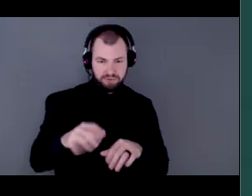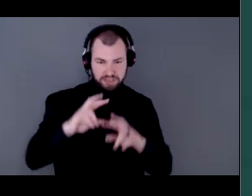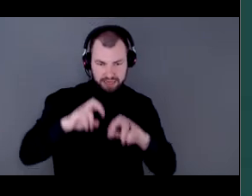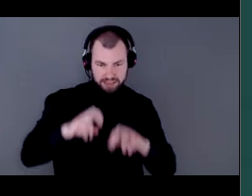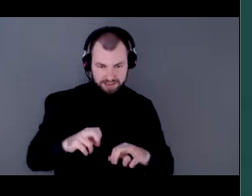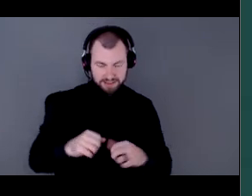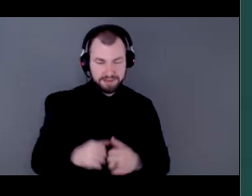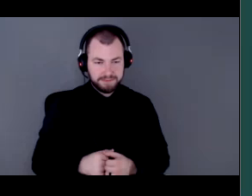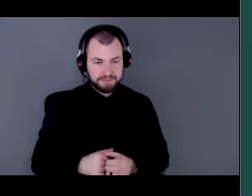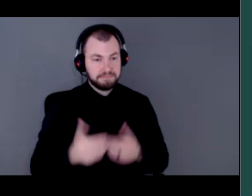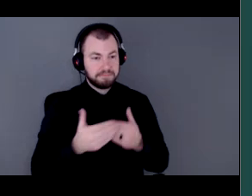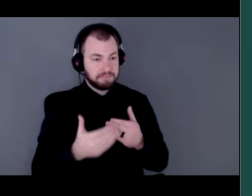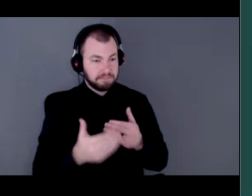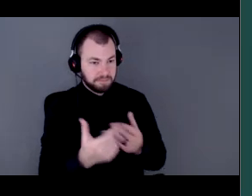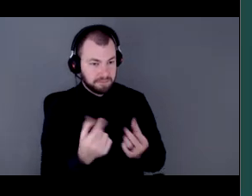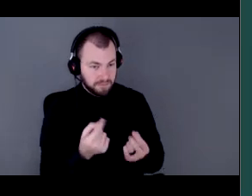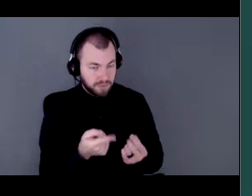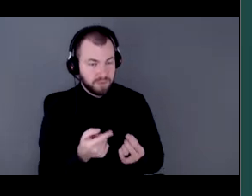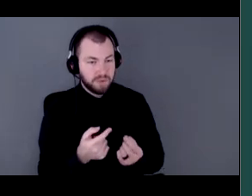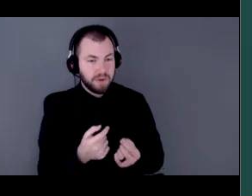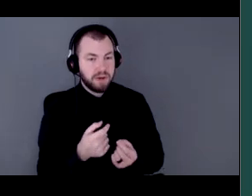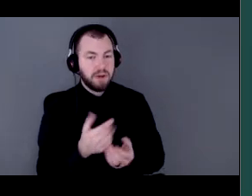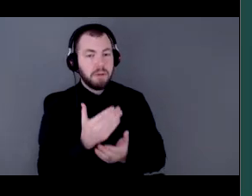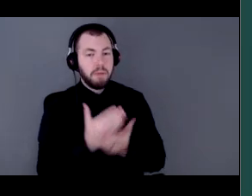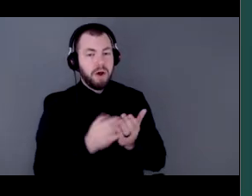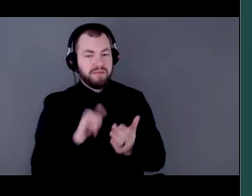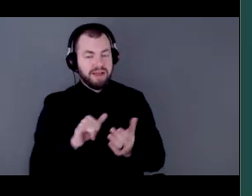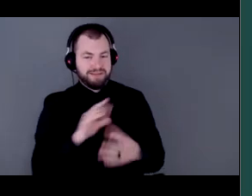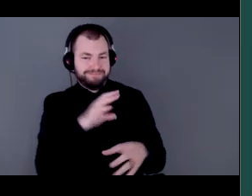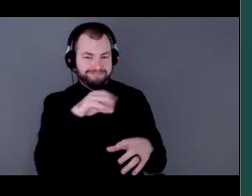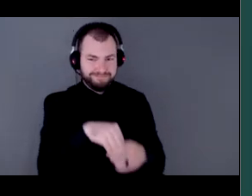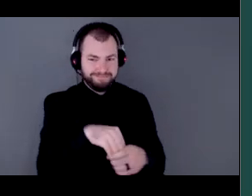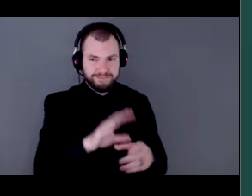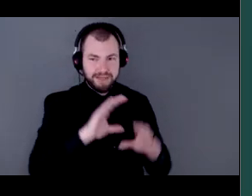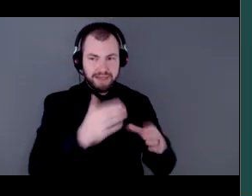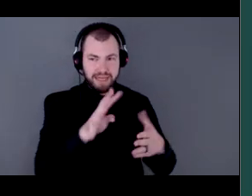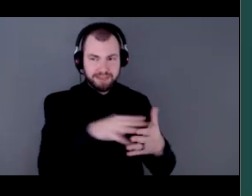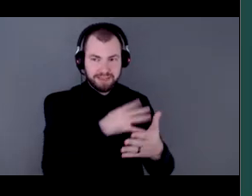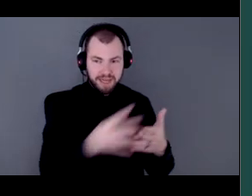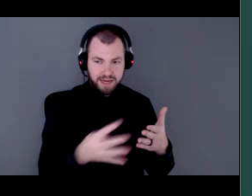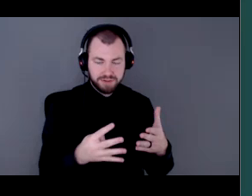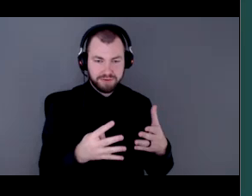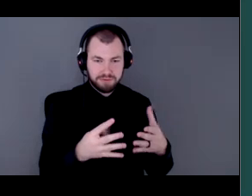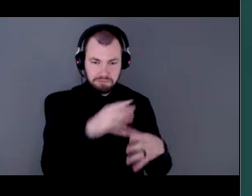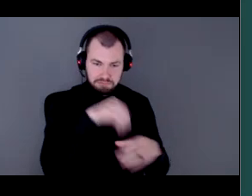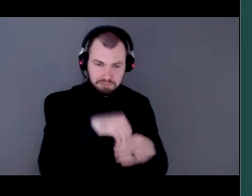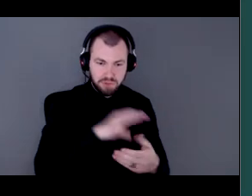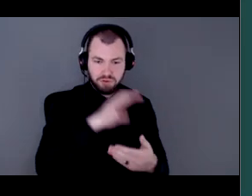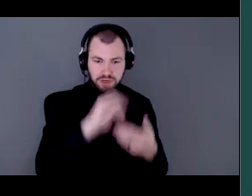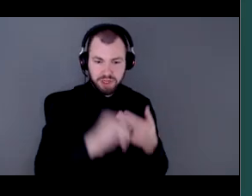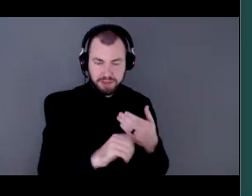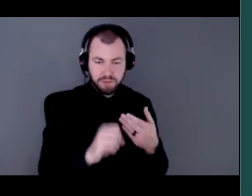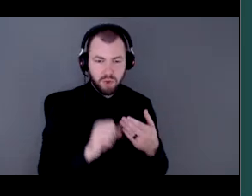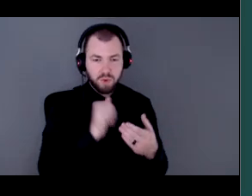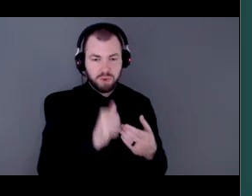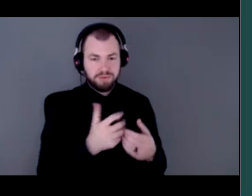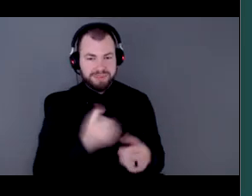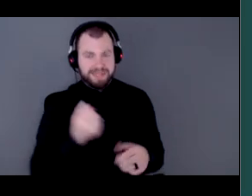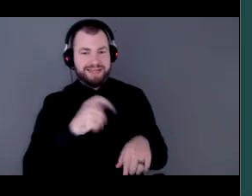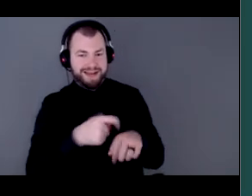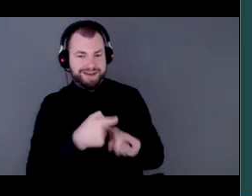is, part of this is it's building it into the class schedules, making it a part of the curriculum. That way they're not taking time away from the school, and